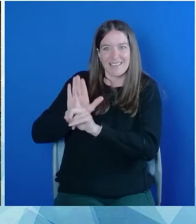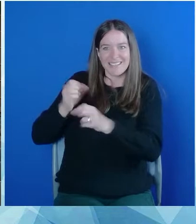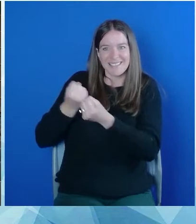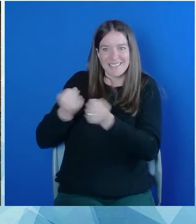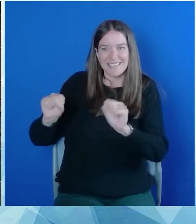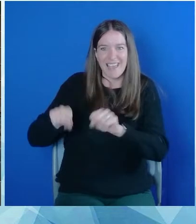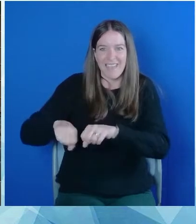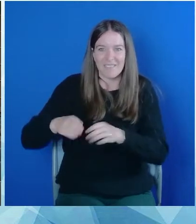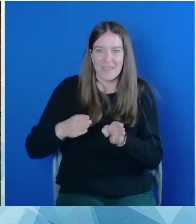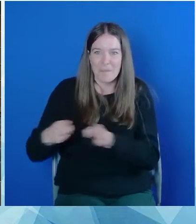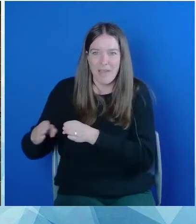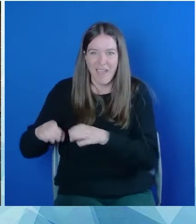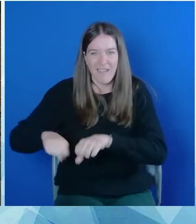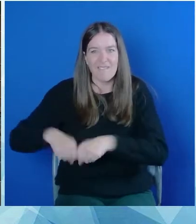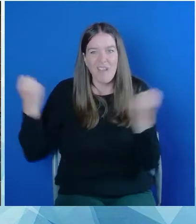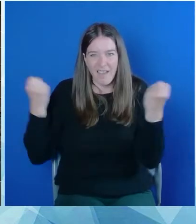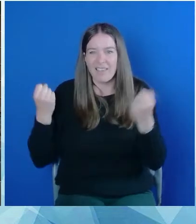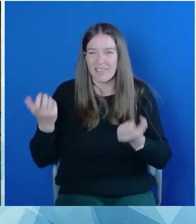like to see